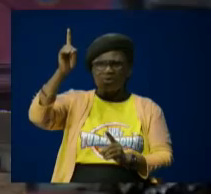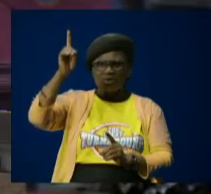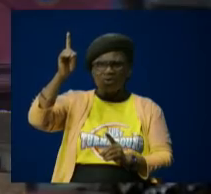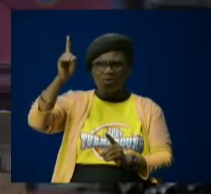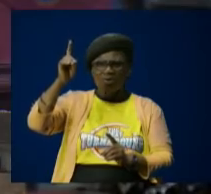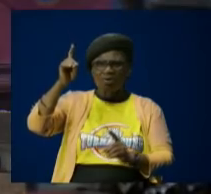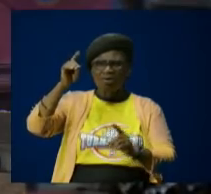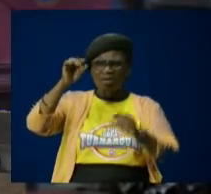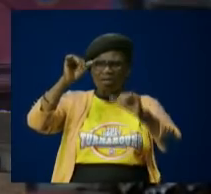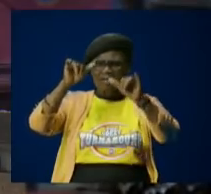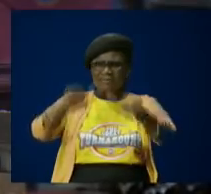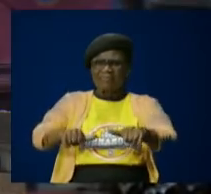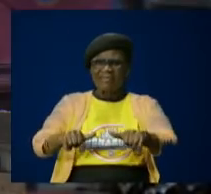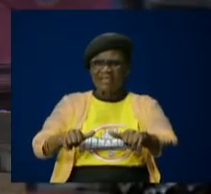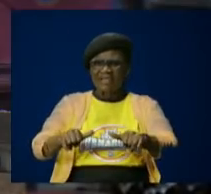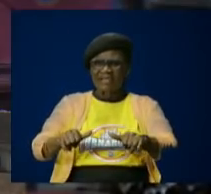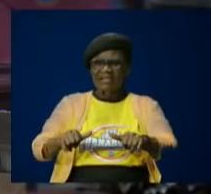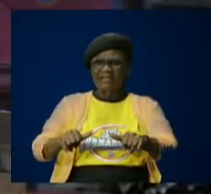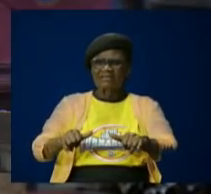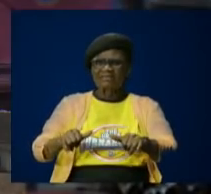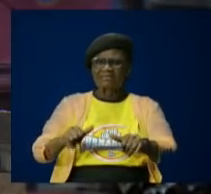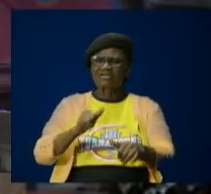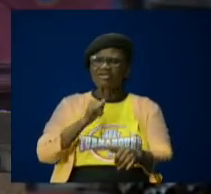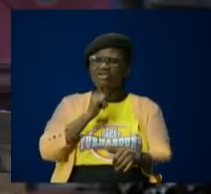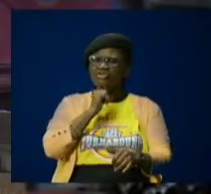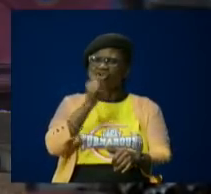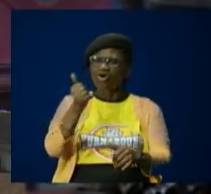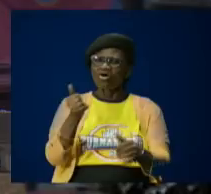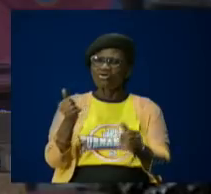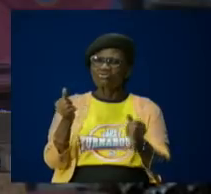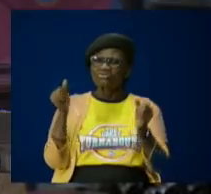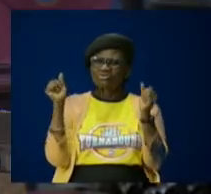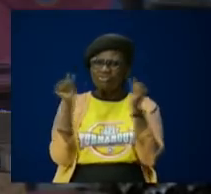remain unshakable.